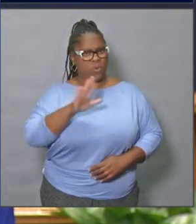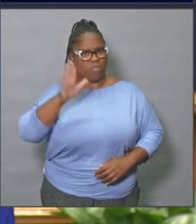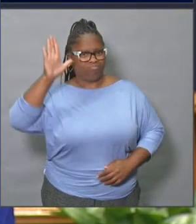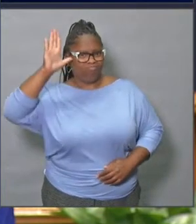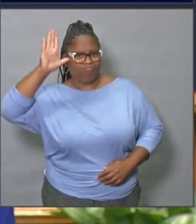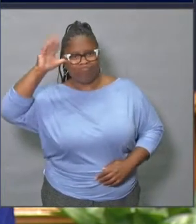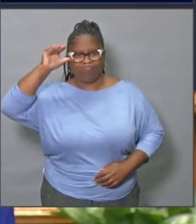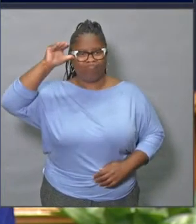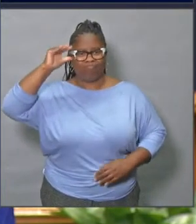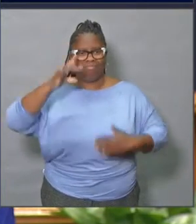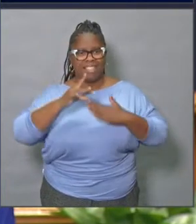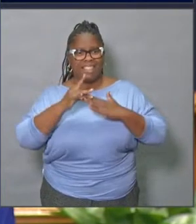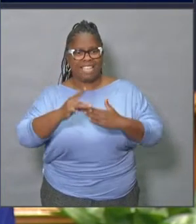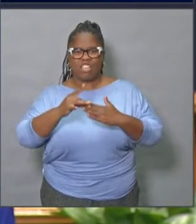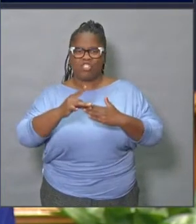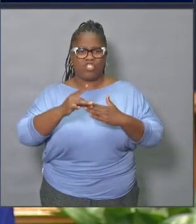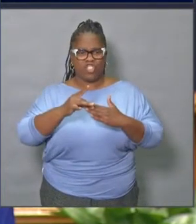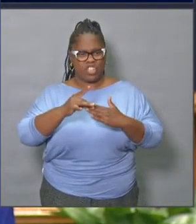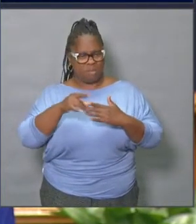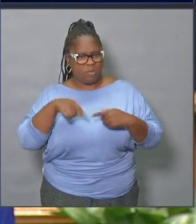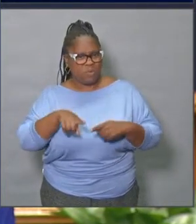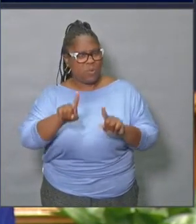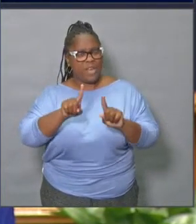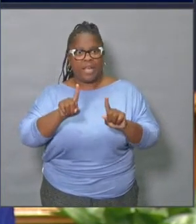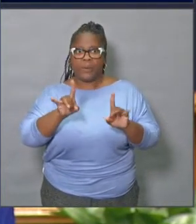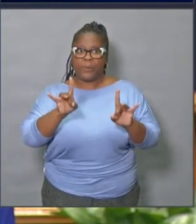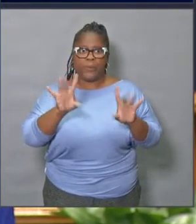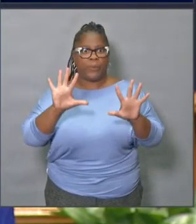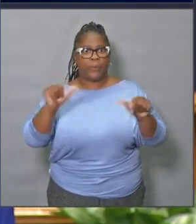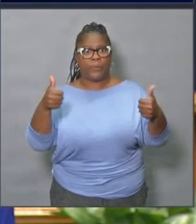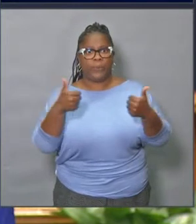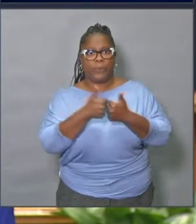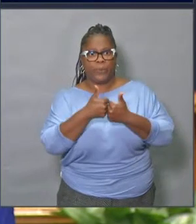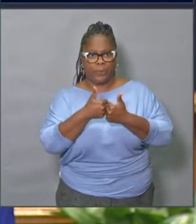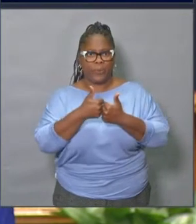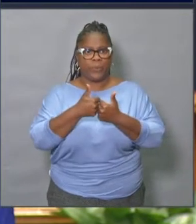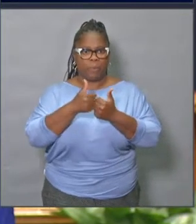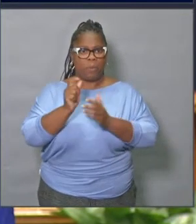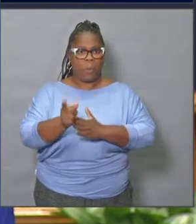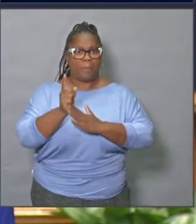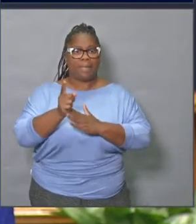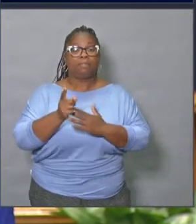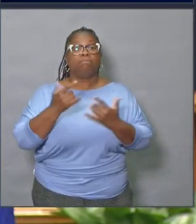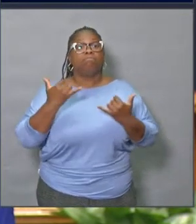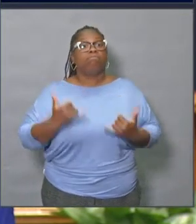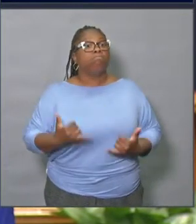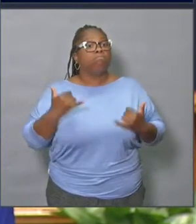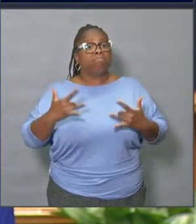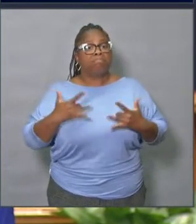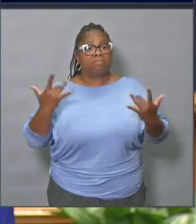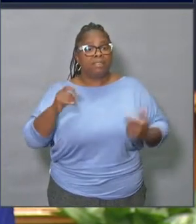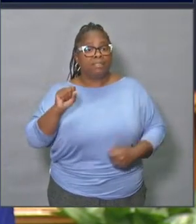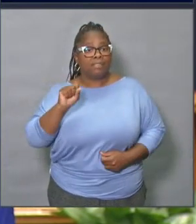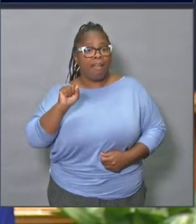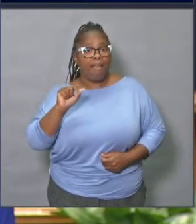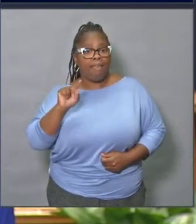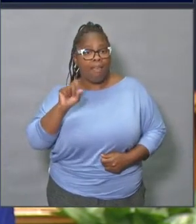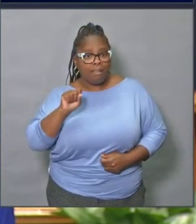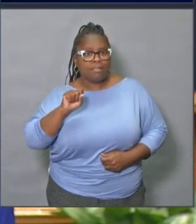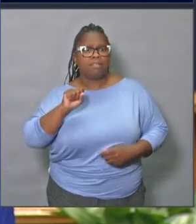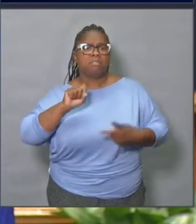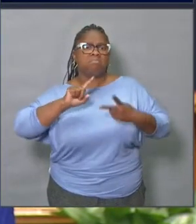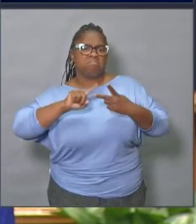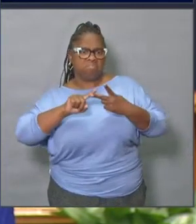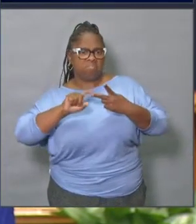unwavering leadership through these very challenging times. I want to update you first on our current status, then I have a couple